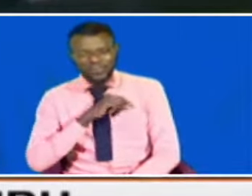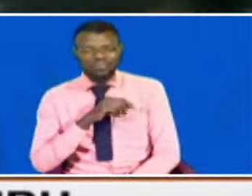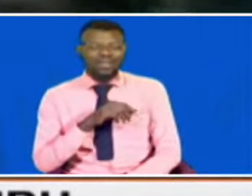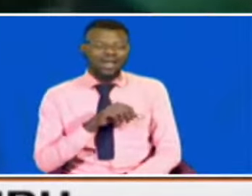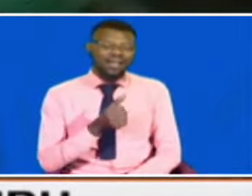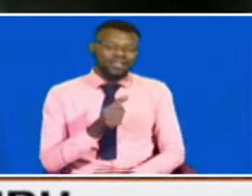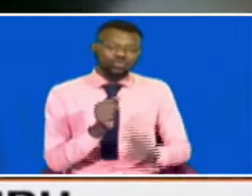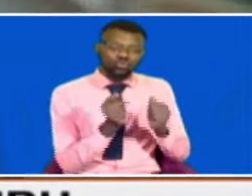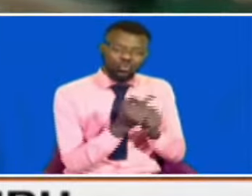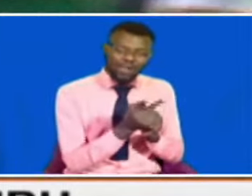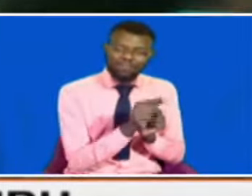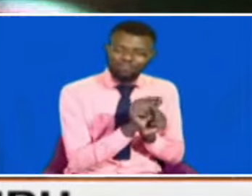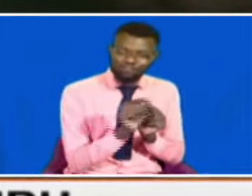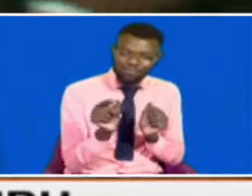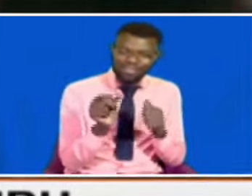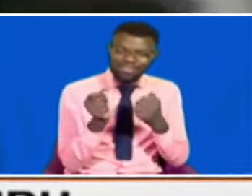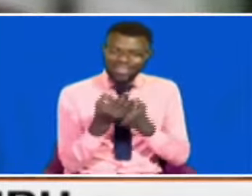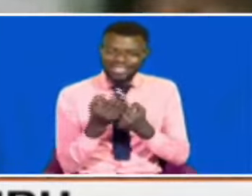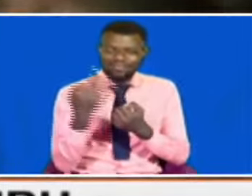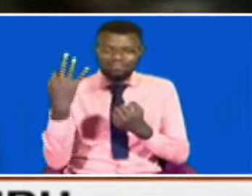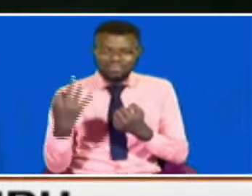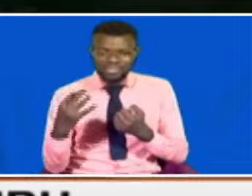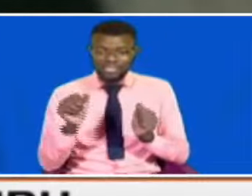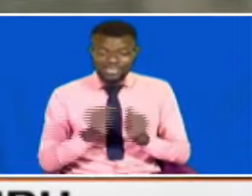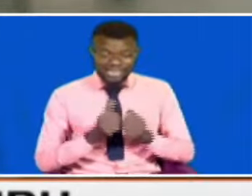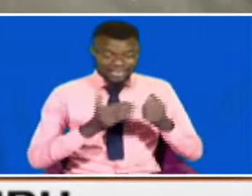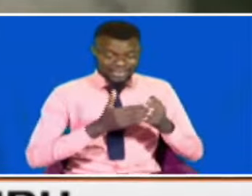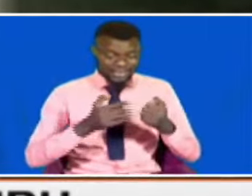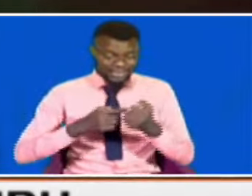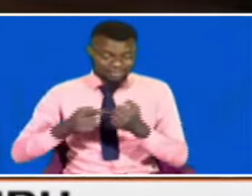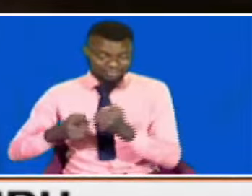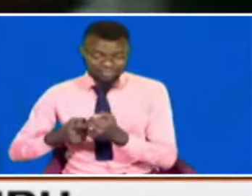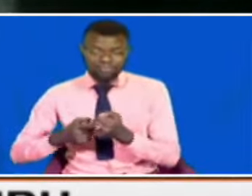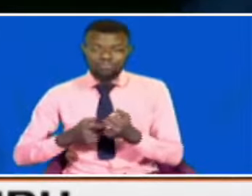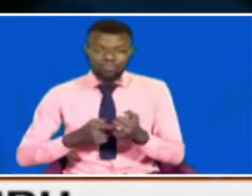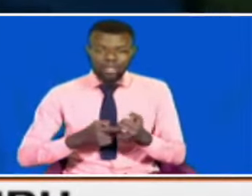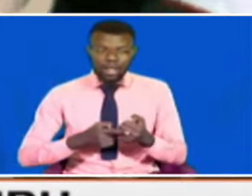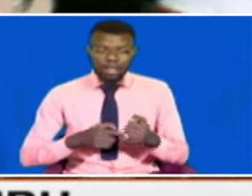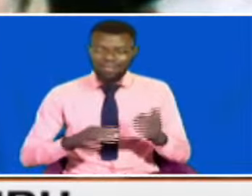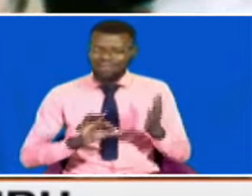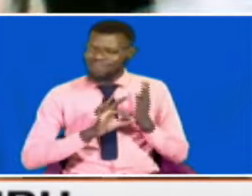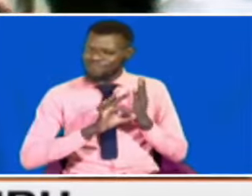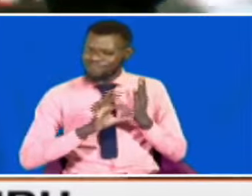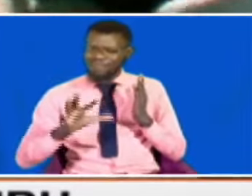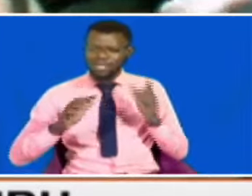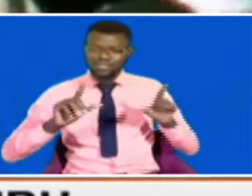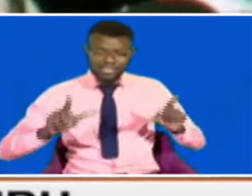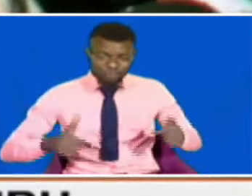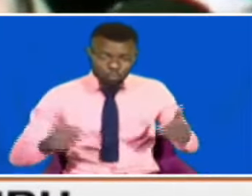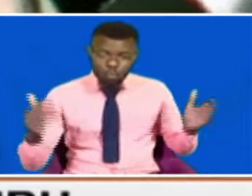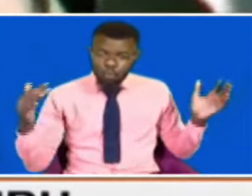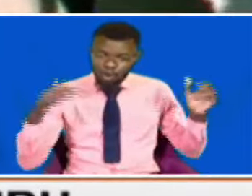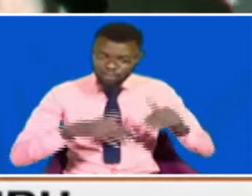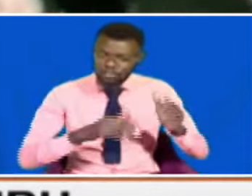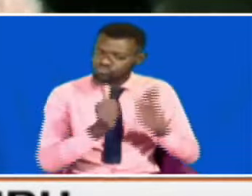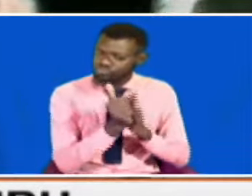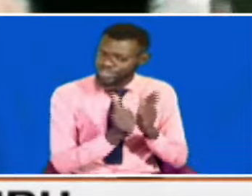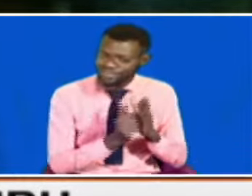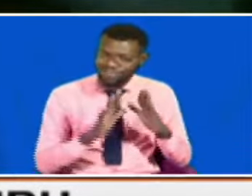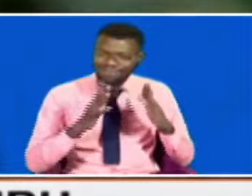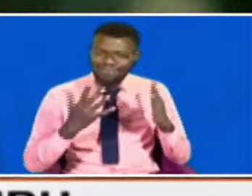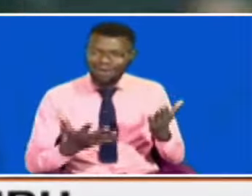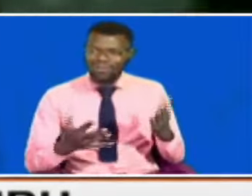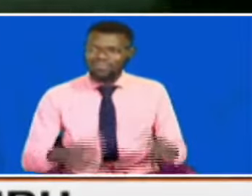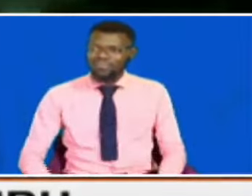13th March in 1966 and became one of the famous Limuru conferences. The agenda in the Limuru conference was to tame the